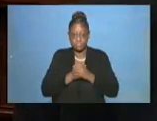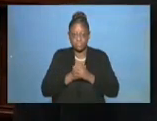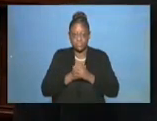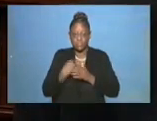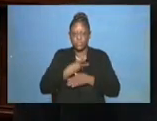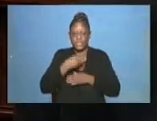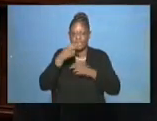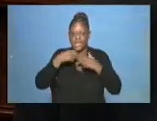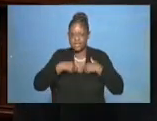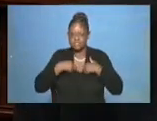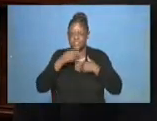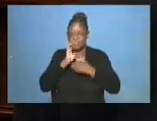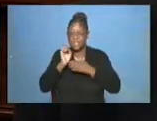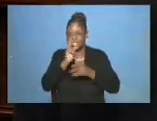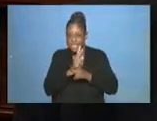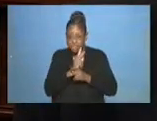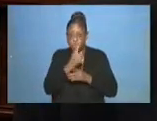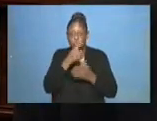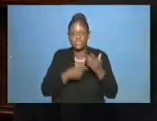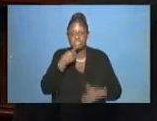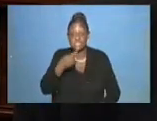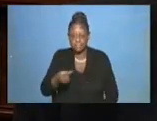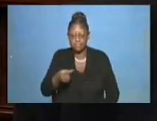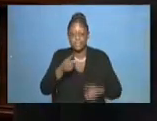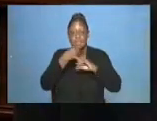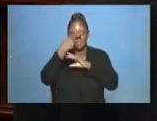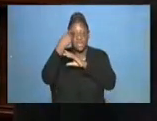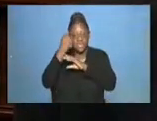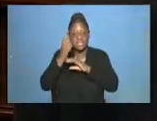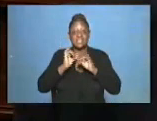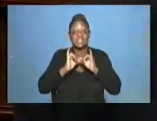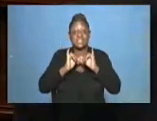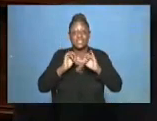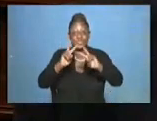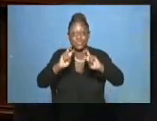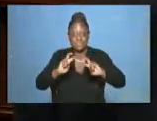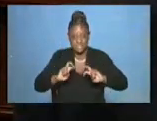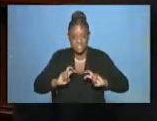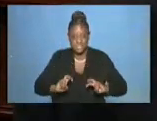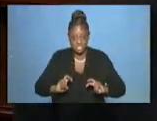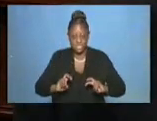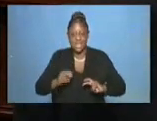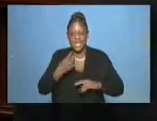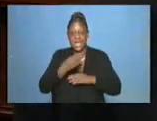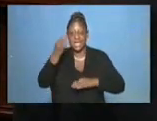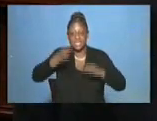have to be careful what you're saying because the matter is still being before the courts. Yes. So I tried to be